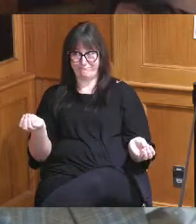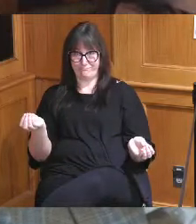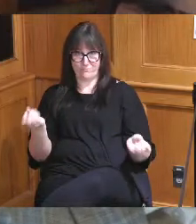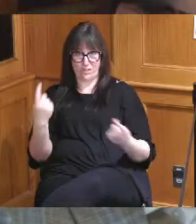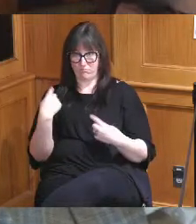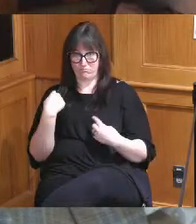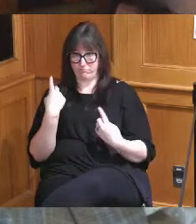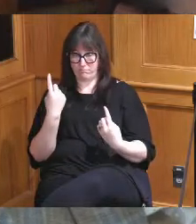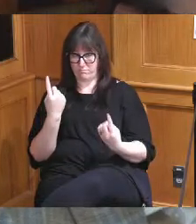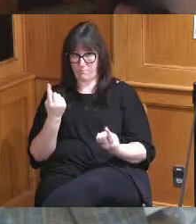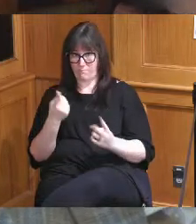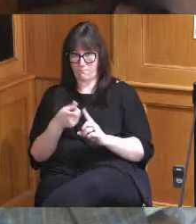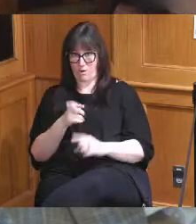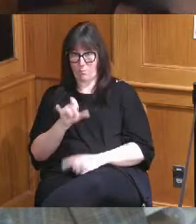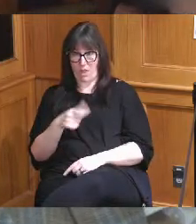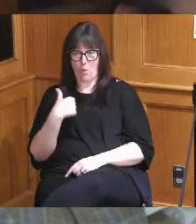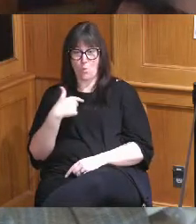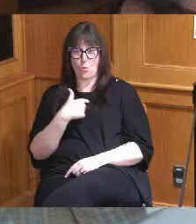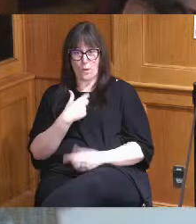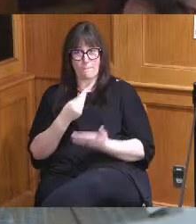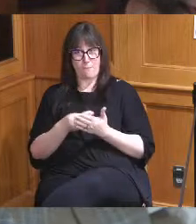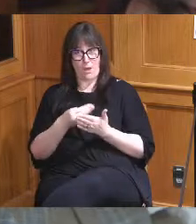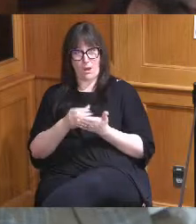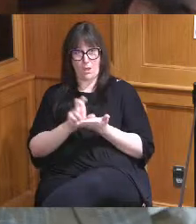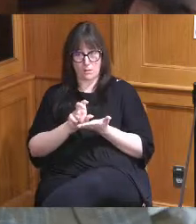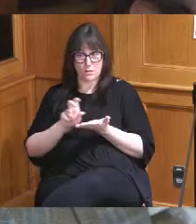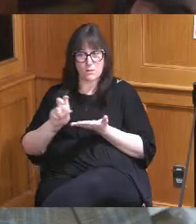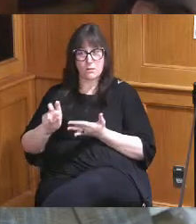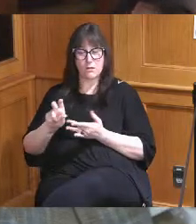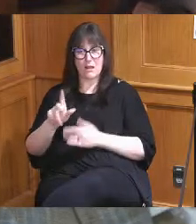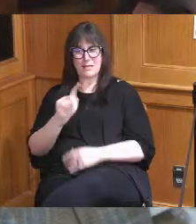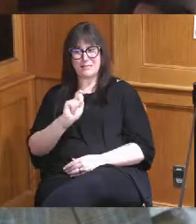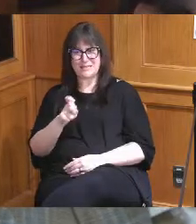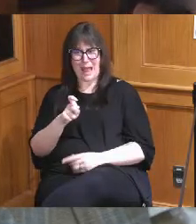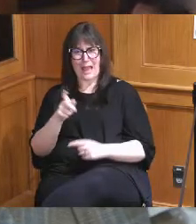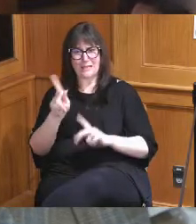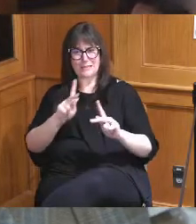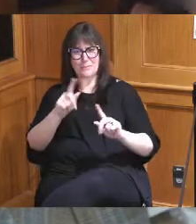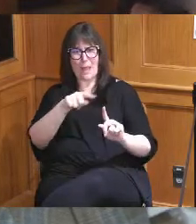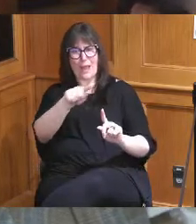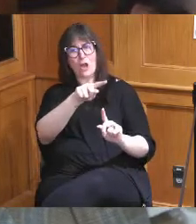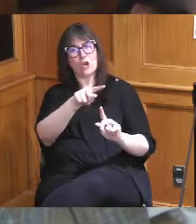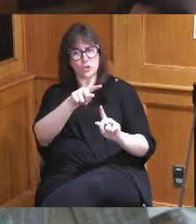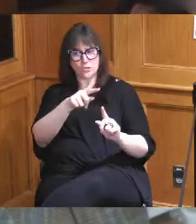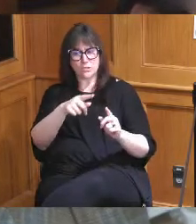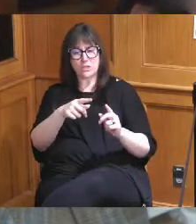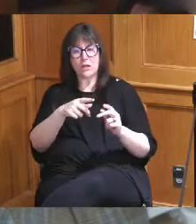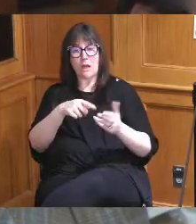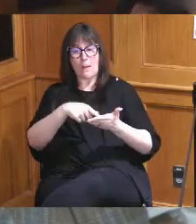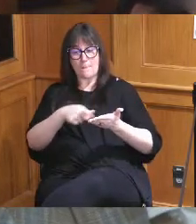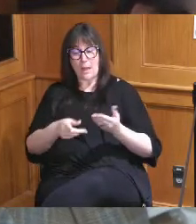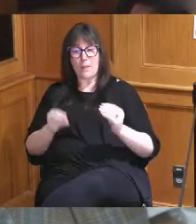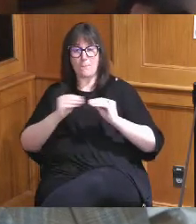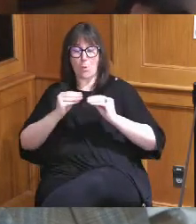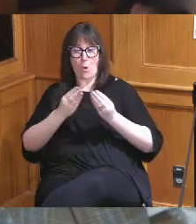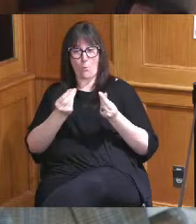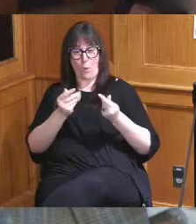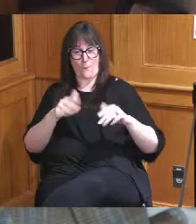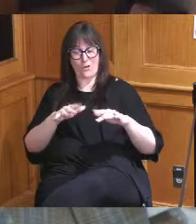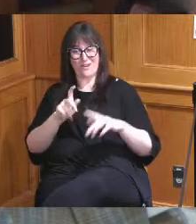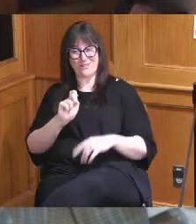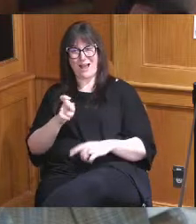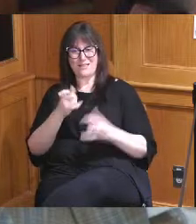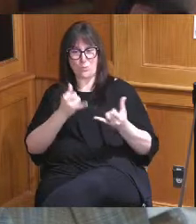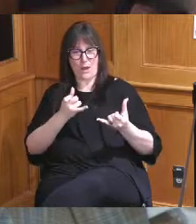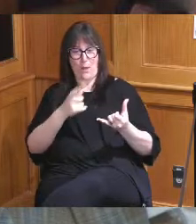And not only did we put money toward it, but taxpayers are paying more on property taxes right now because they